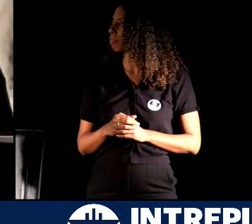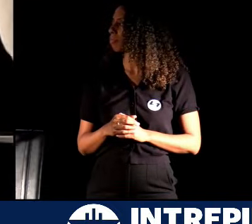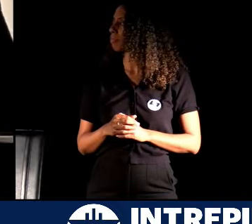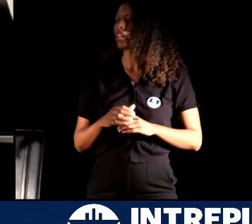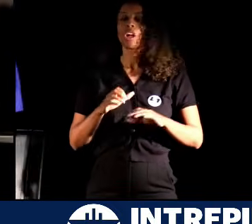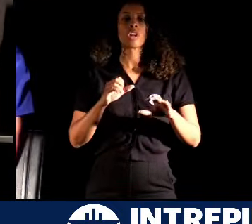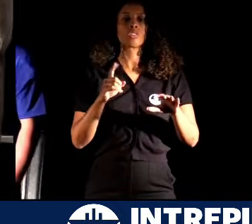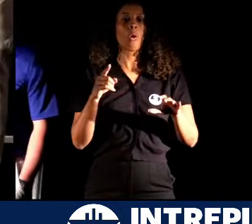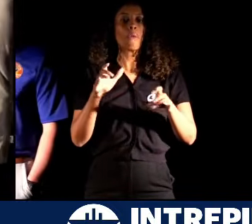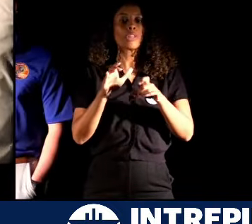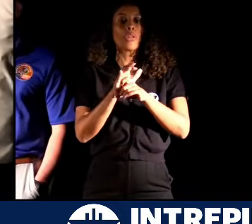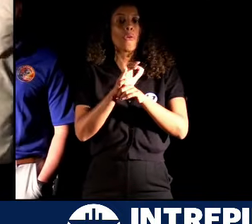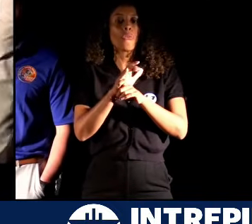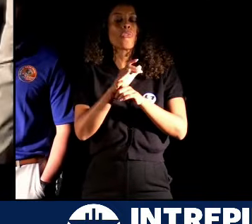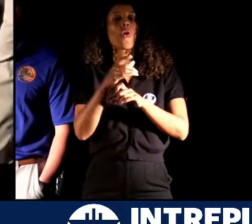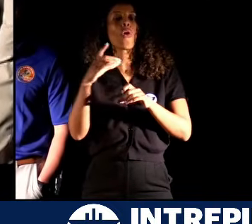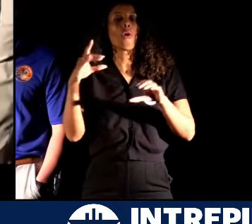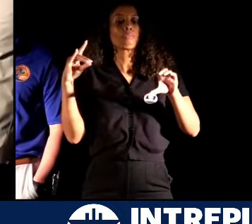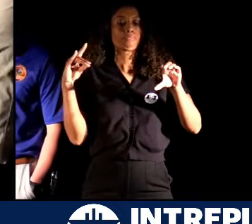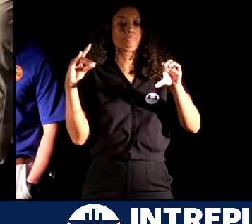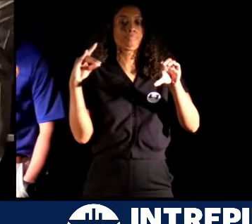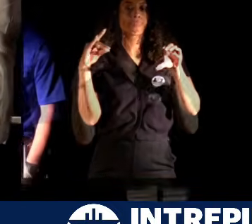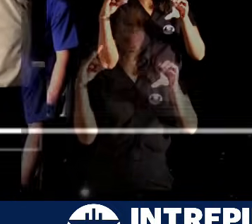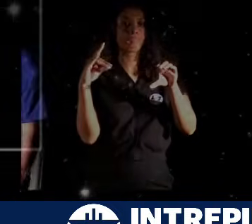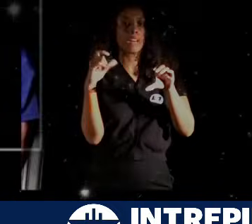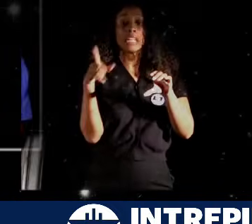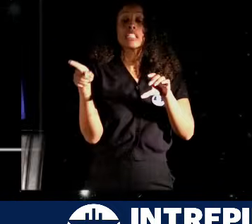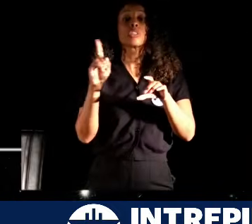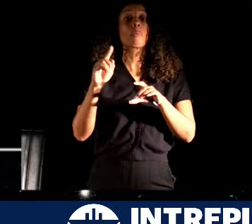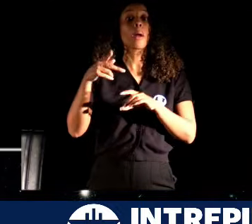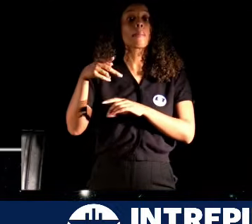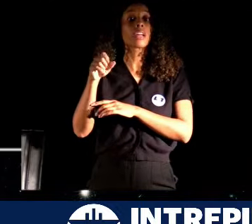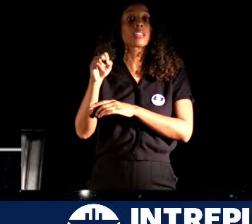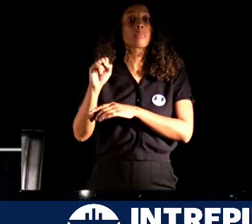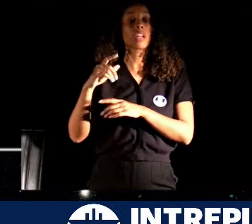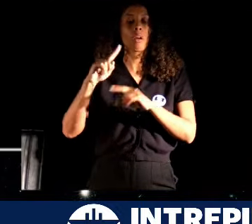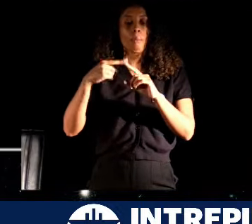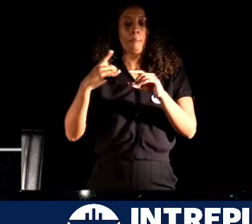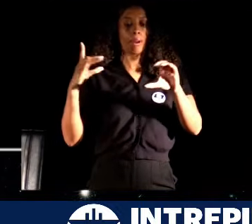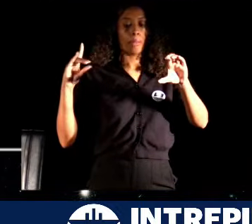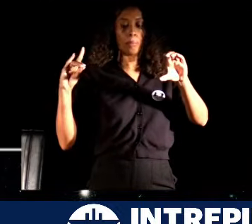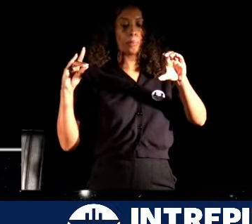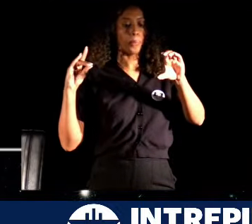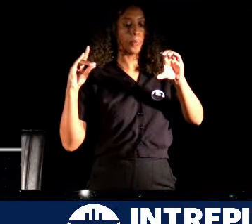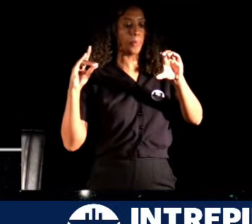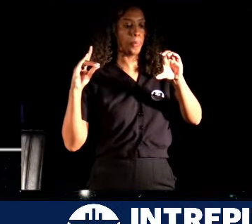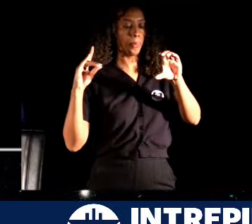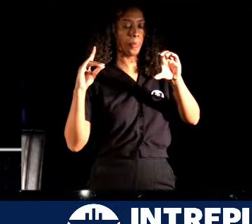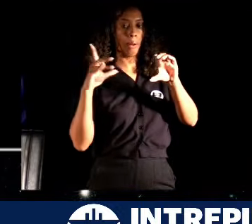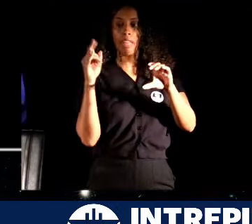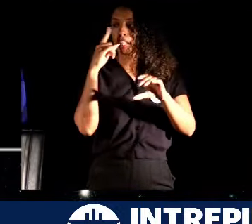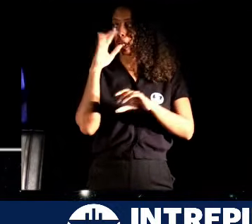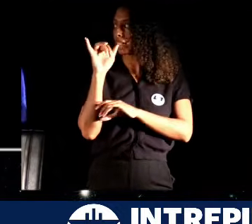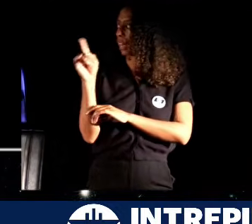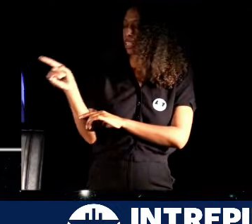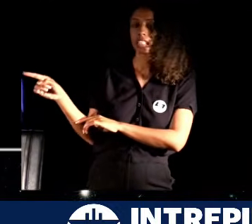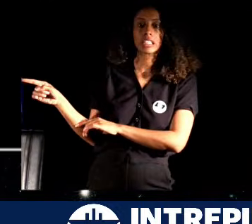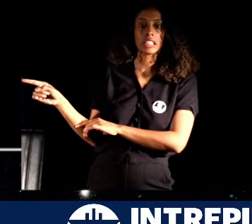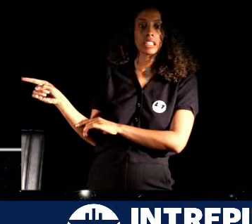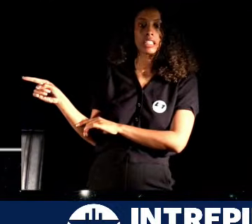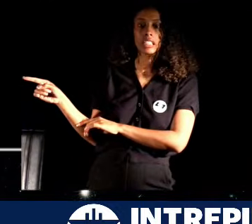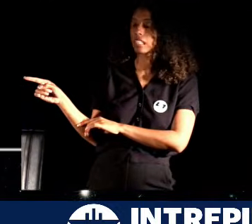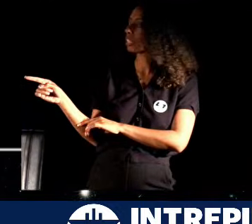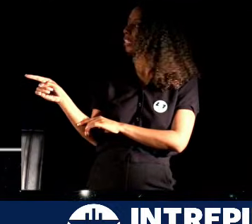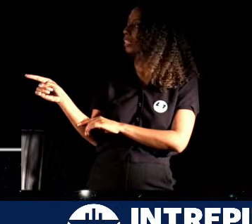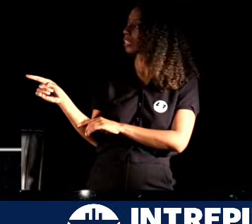So here's the full mission trajectory. This is where Parker, when we talk about getting closer and closer to the sun, this is what it looks like.